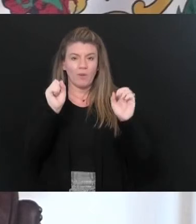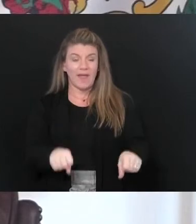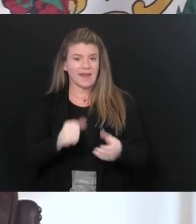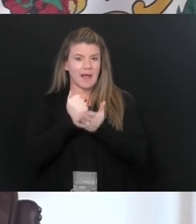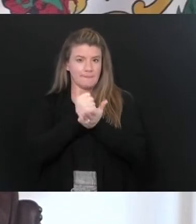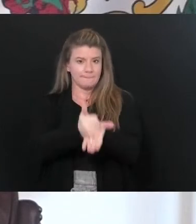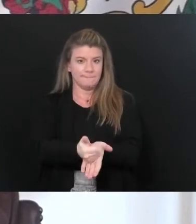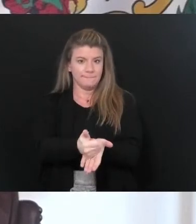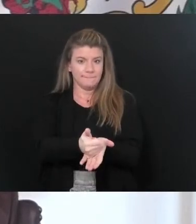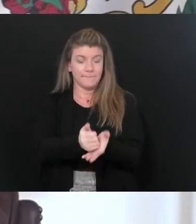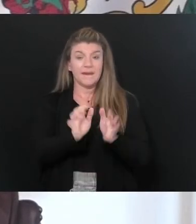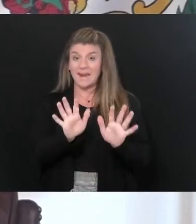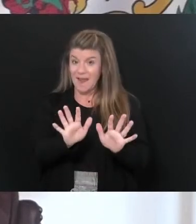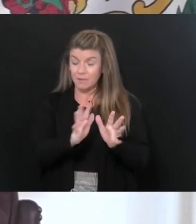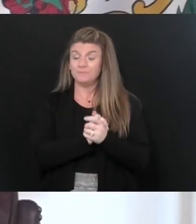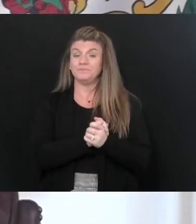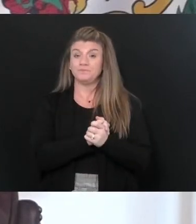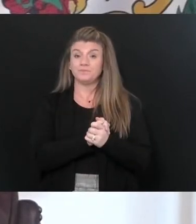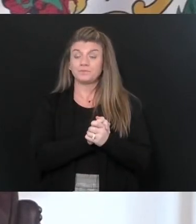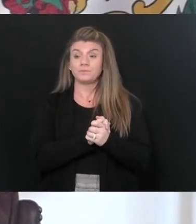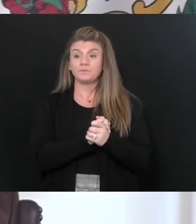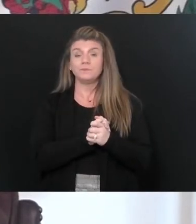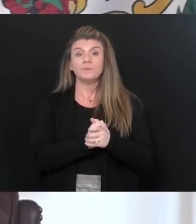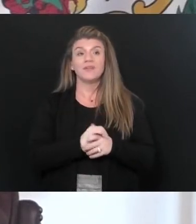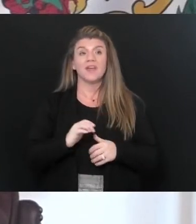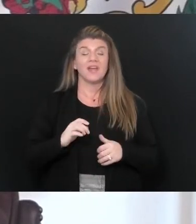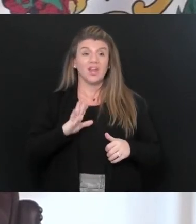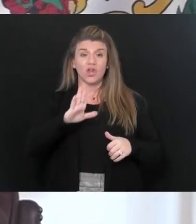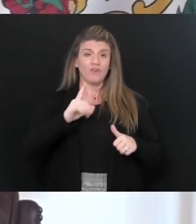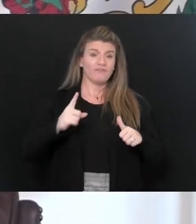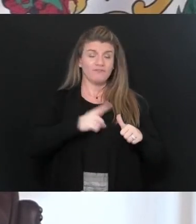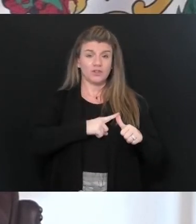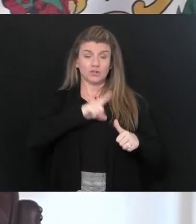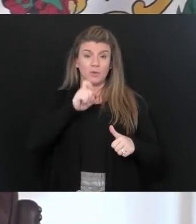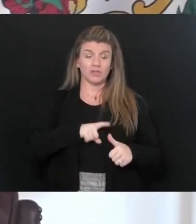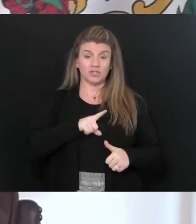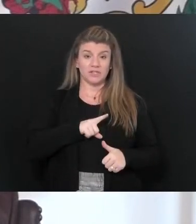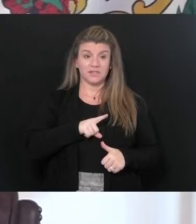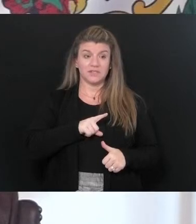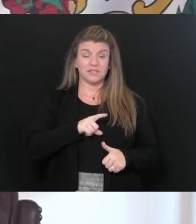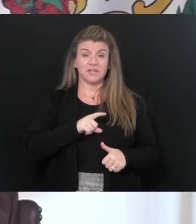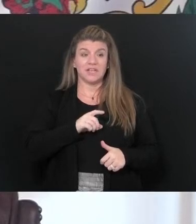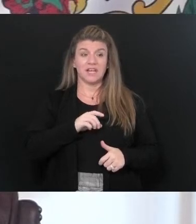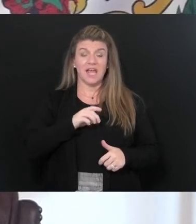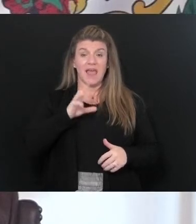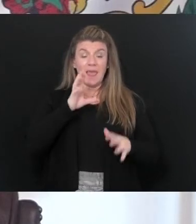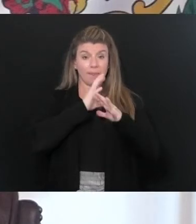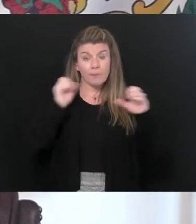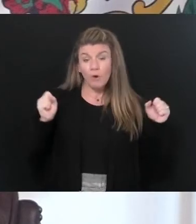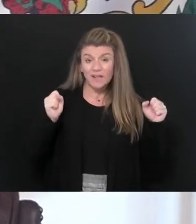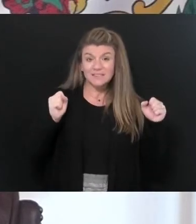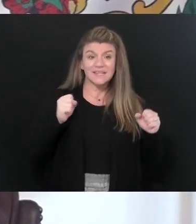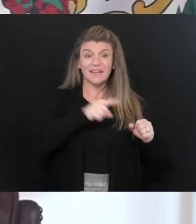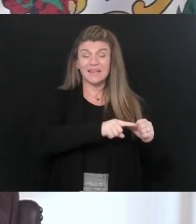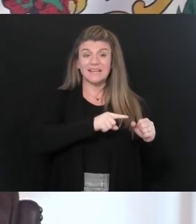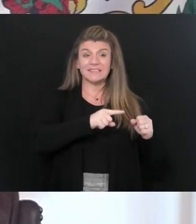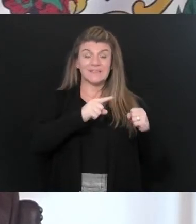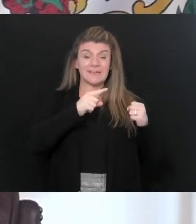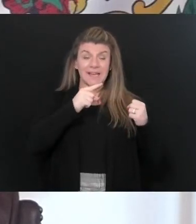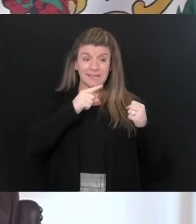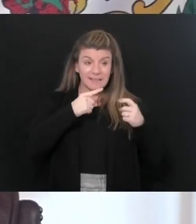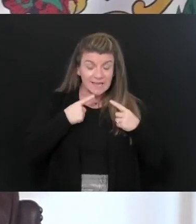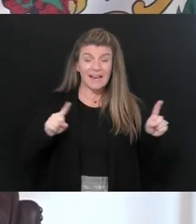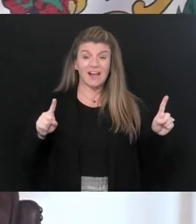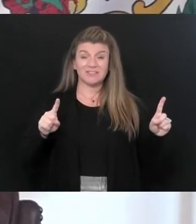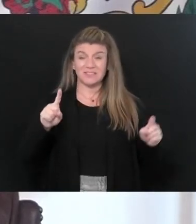help. Now, from the standpoint of the first part of your question, the president has come out and said